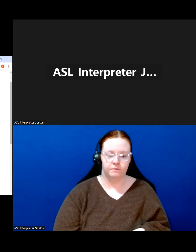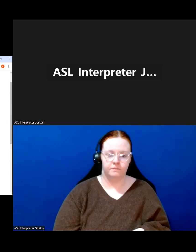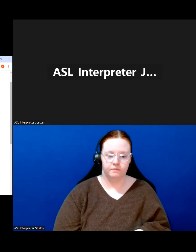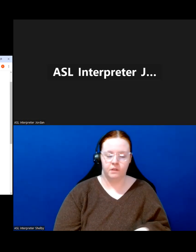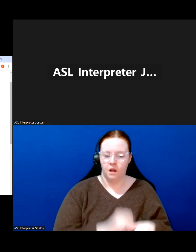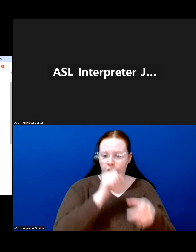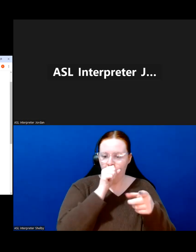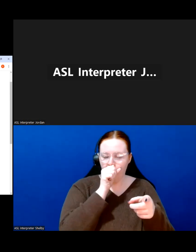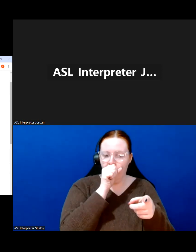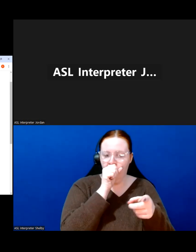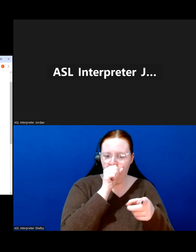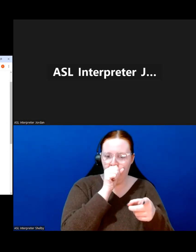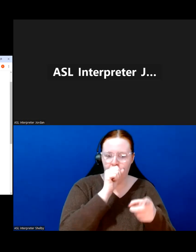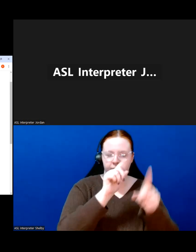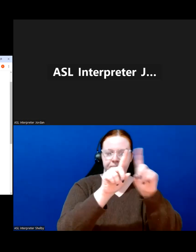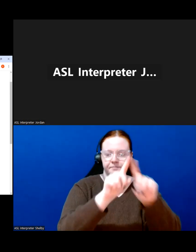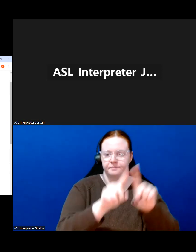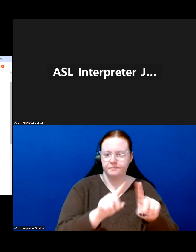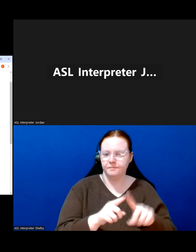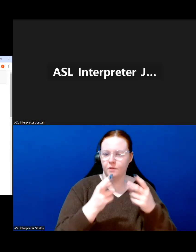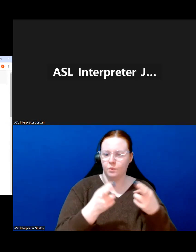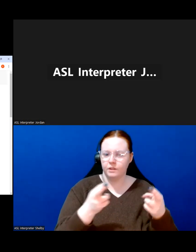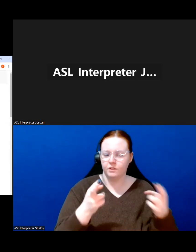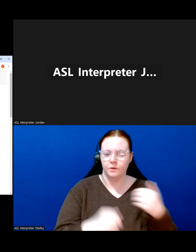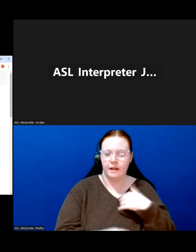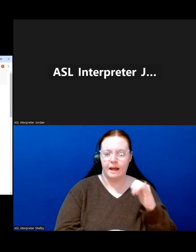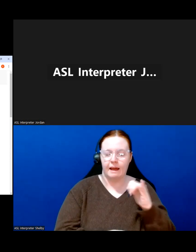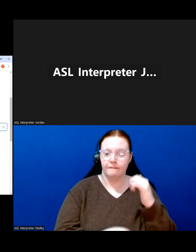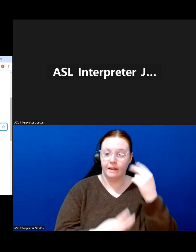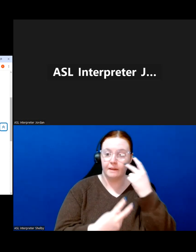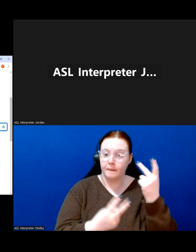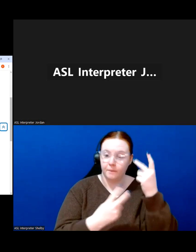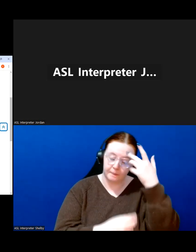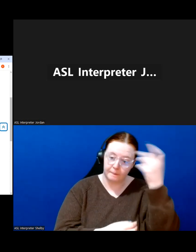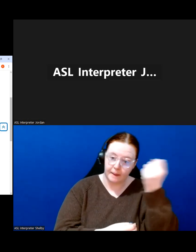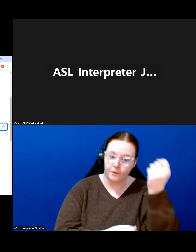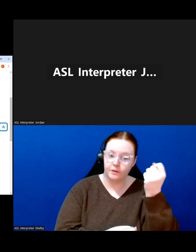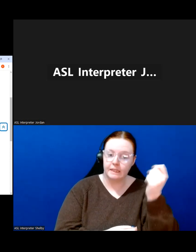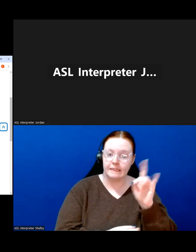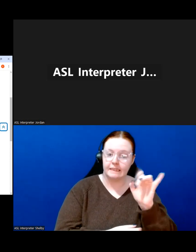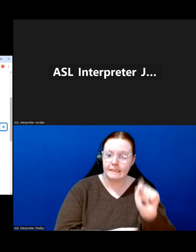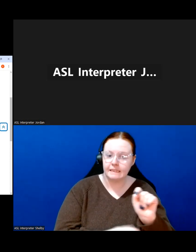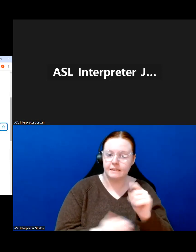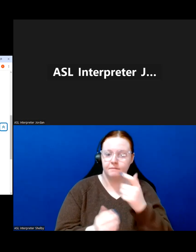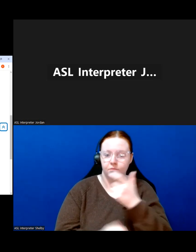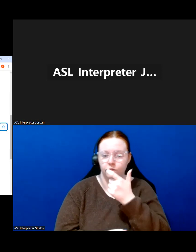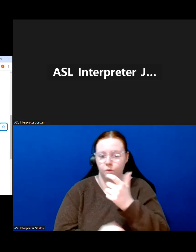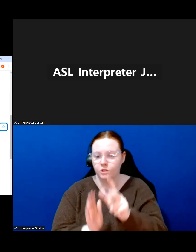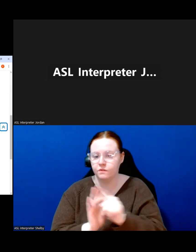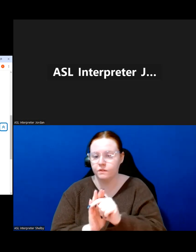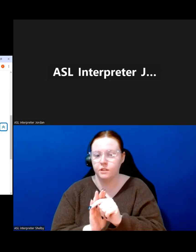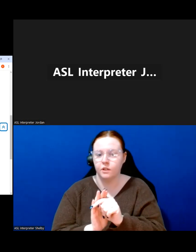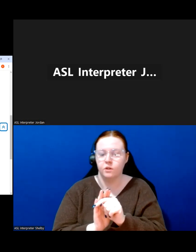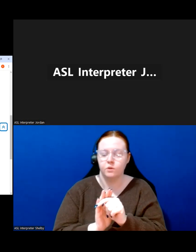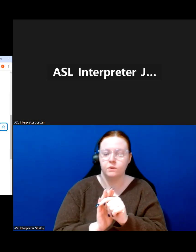that we have. So we have like Alzheimer's support. So we do have memory kits that people can check out, and we have videos about them and like how you